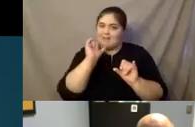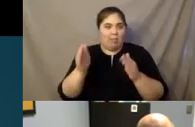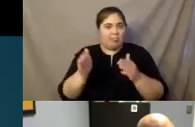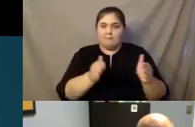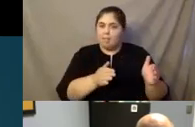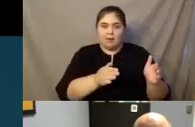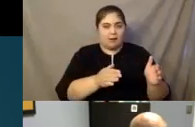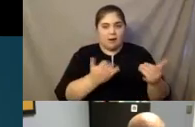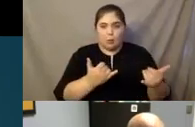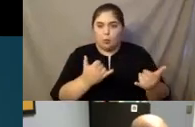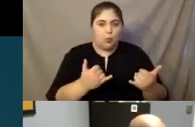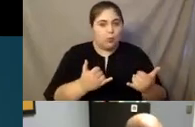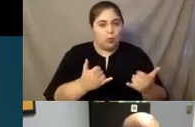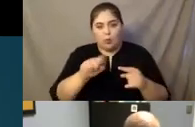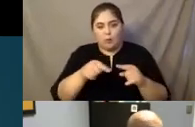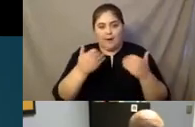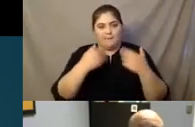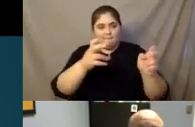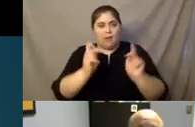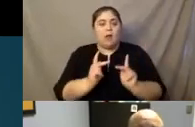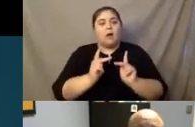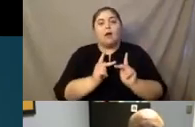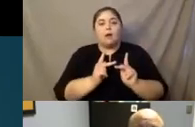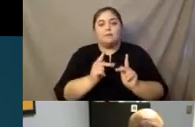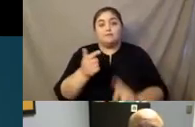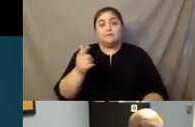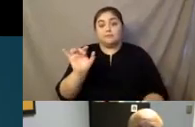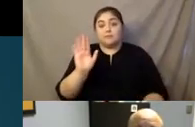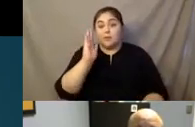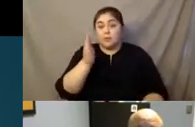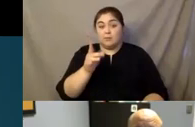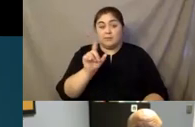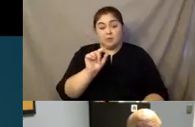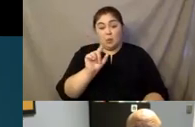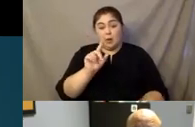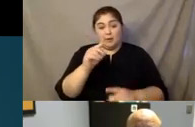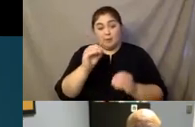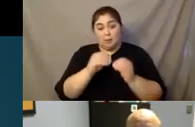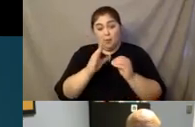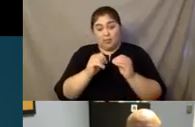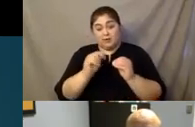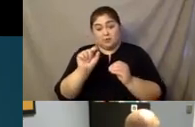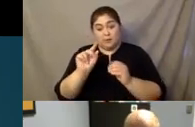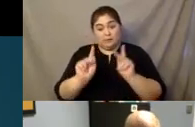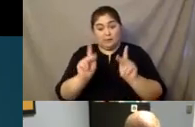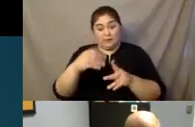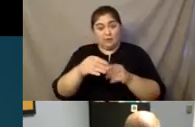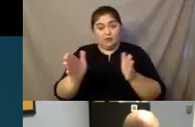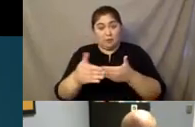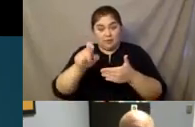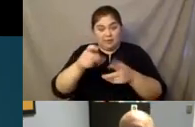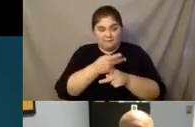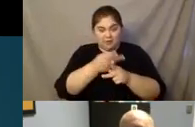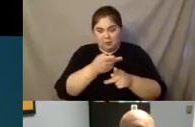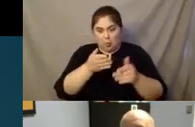get them back, grand jury, like I said, is 20 plus people in a room, so we need to figure out a format to get